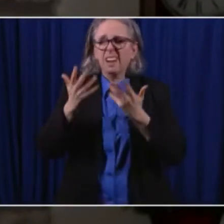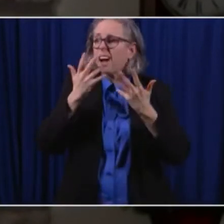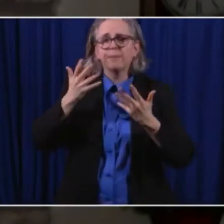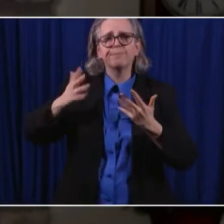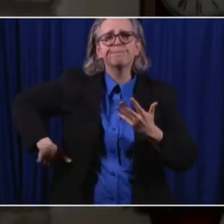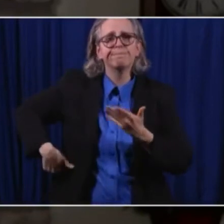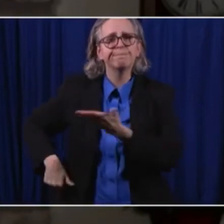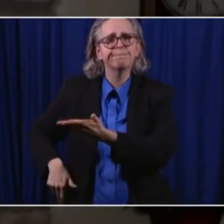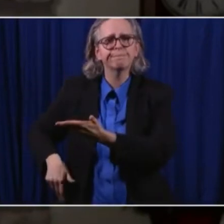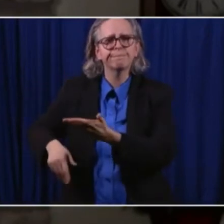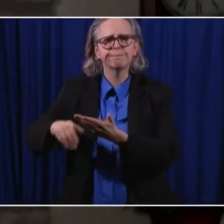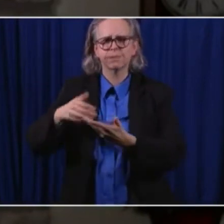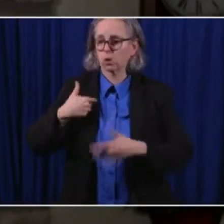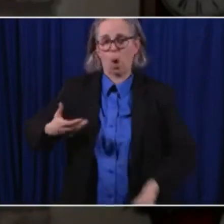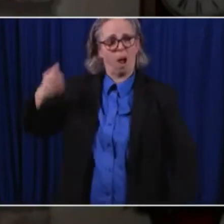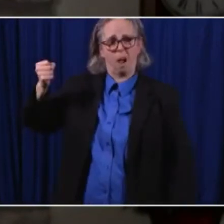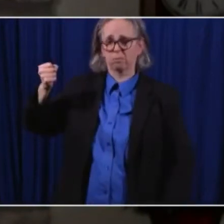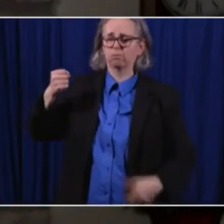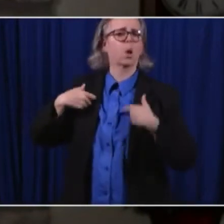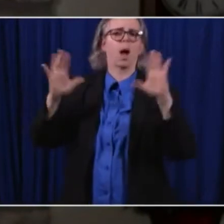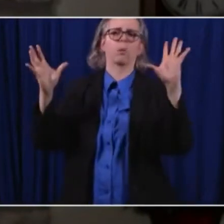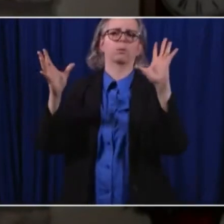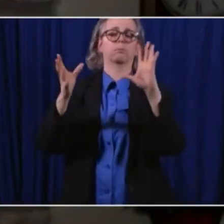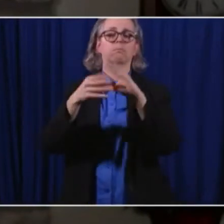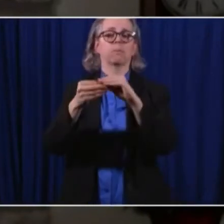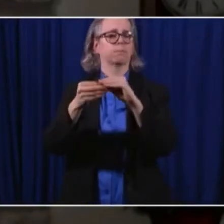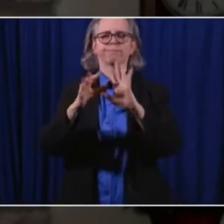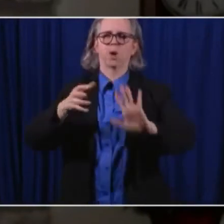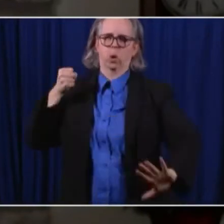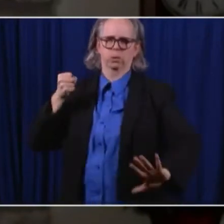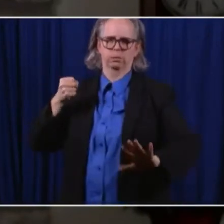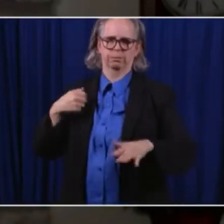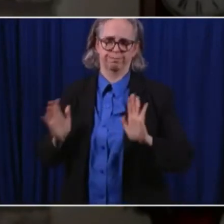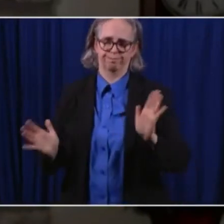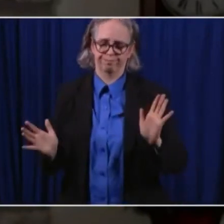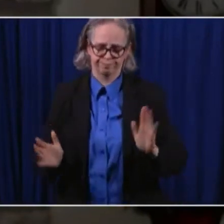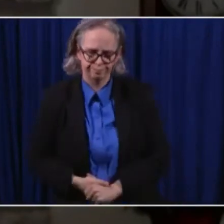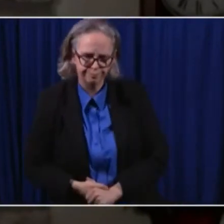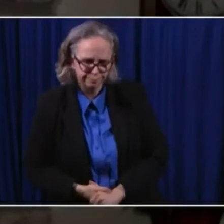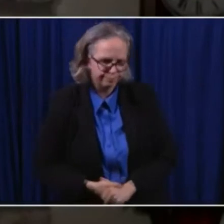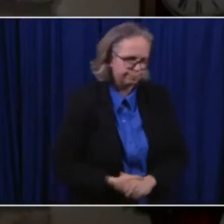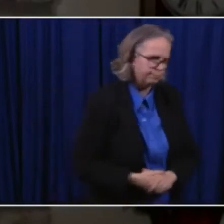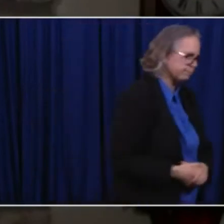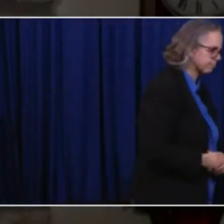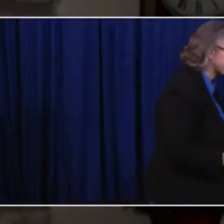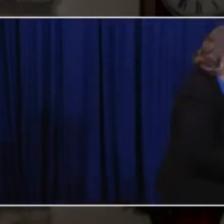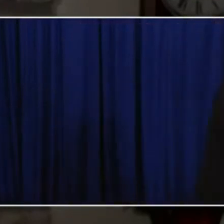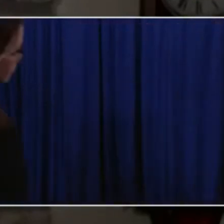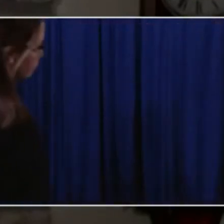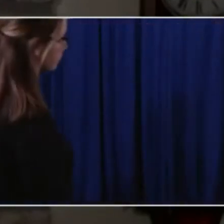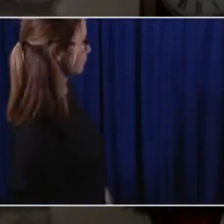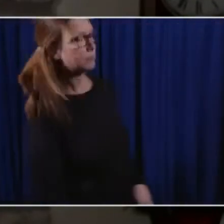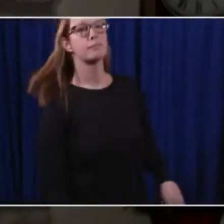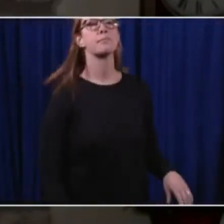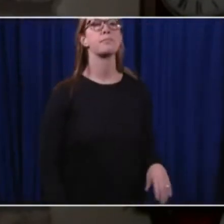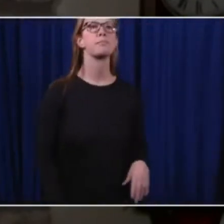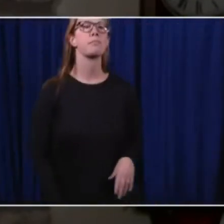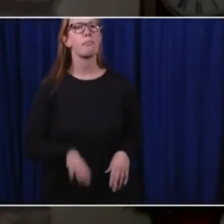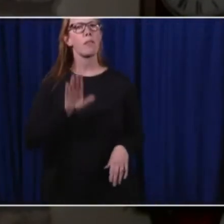Next question is from Kevin Landers at WBNS in Columbus. Hello, Governor. Kevin. I'd like to get your thoughts on